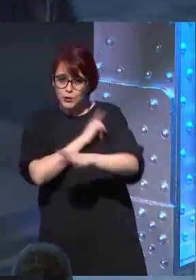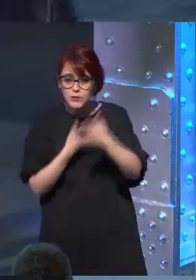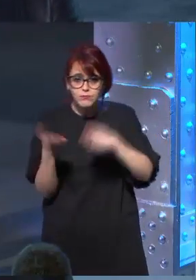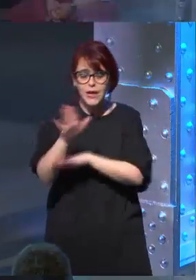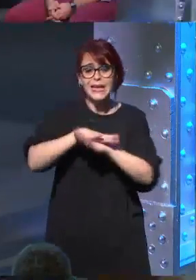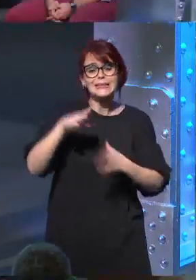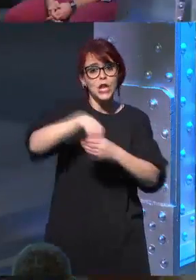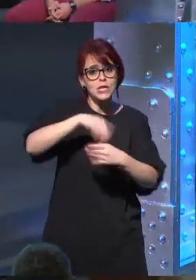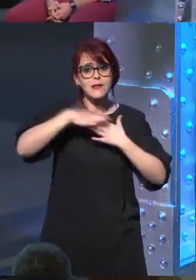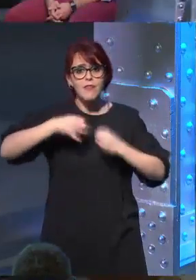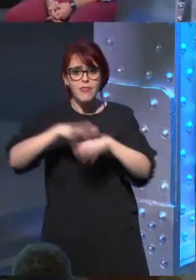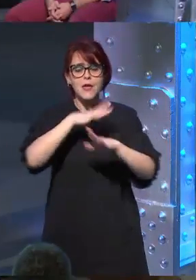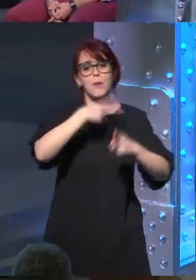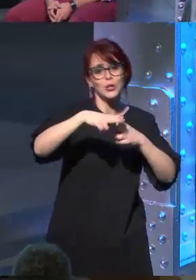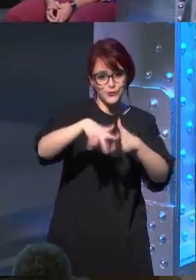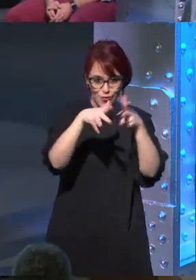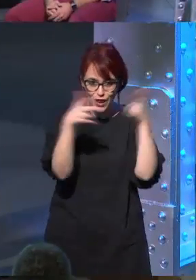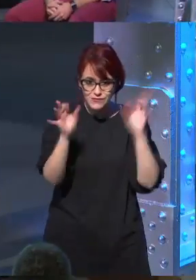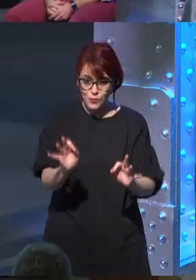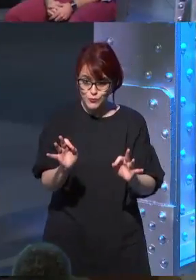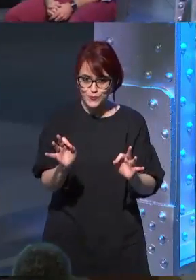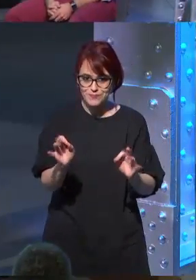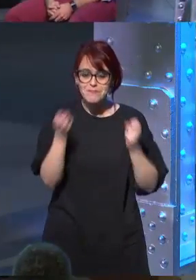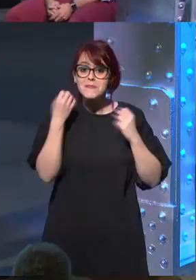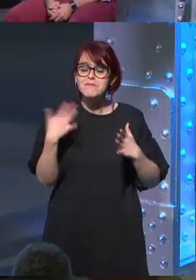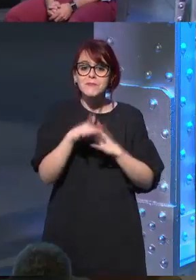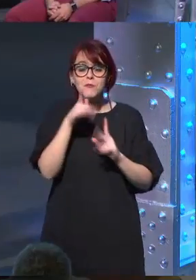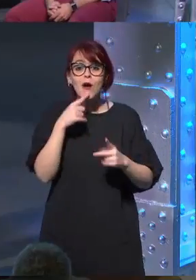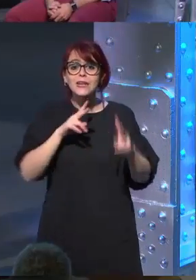education centers launched by different ministries.